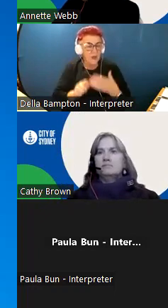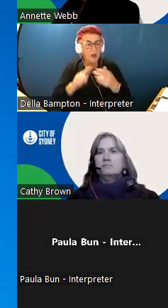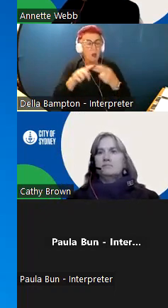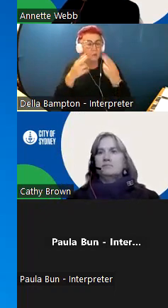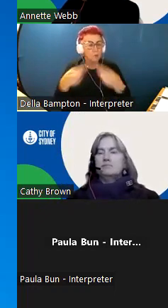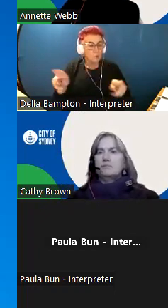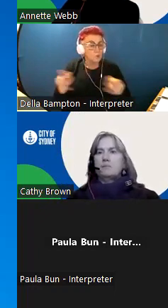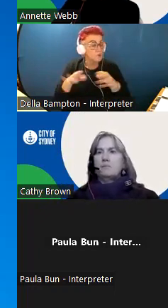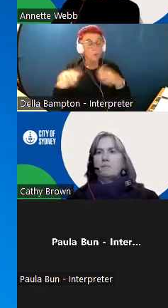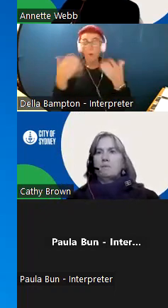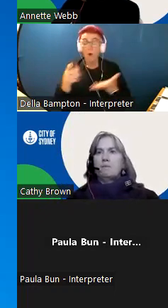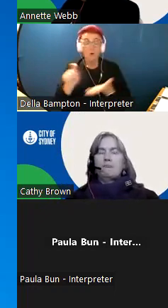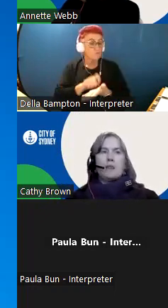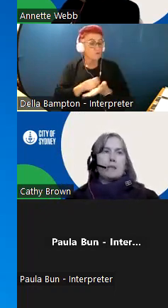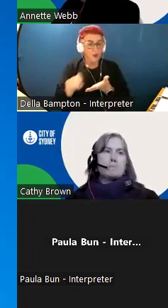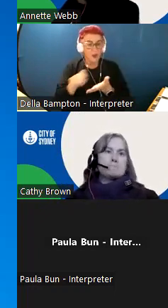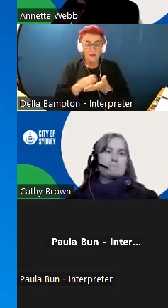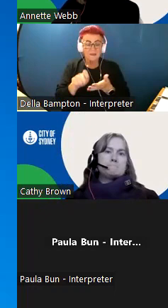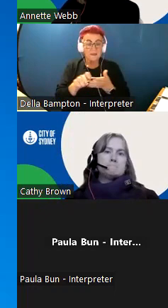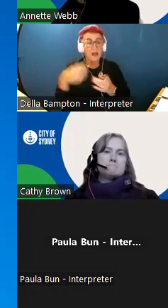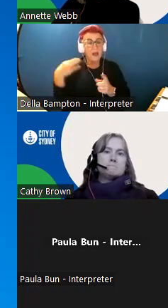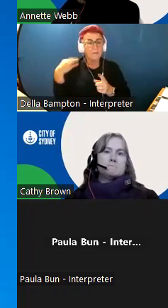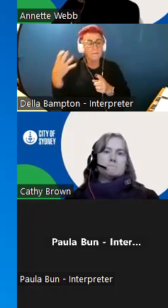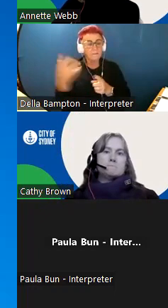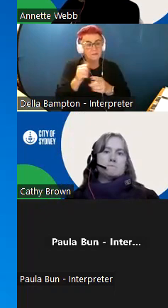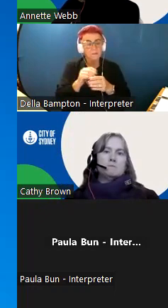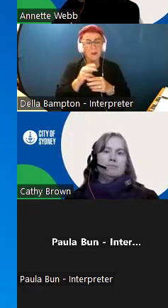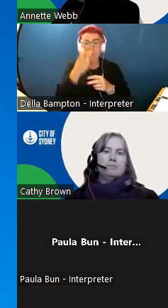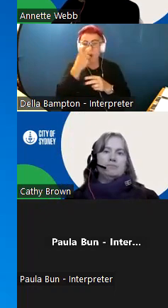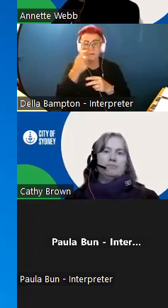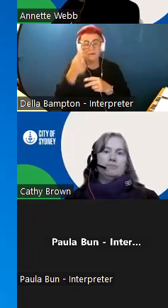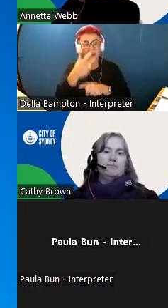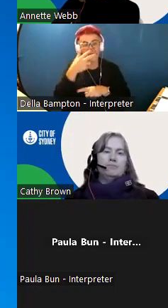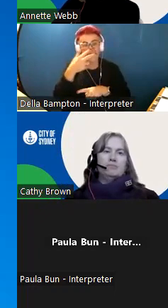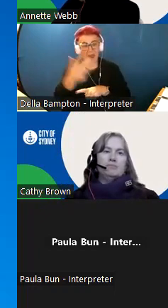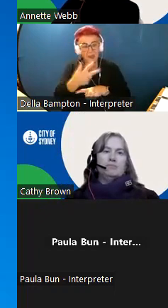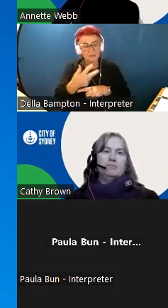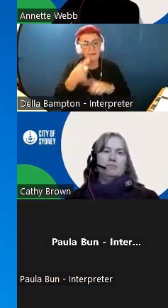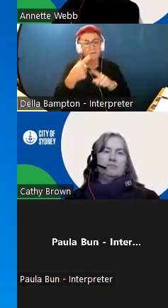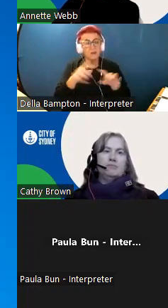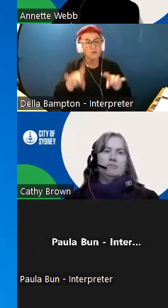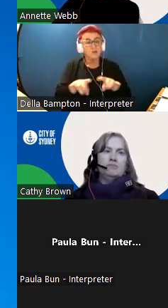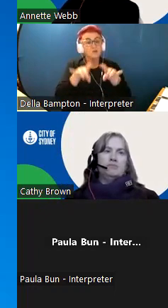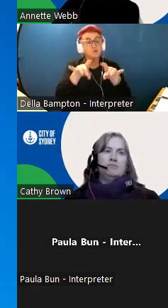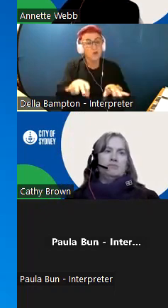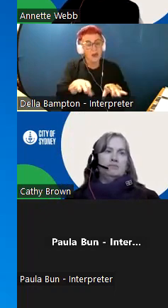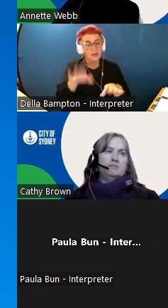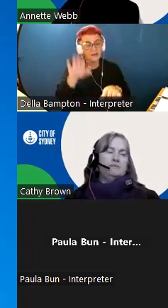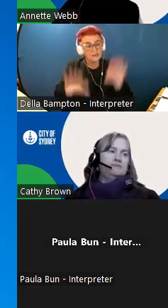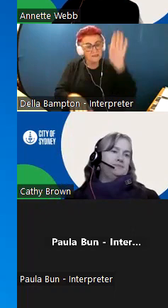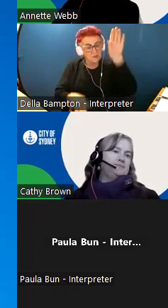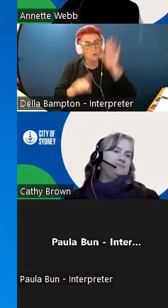industry, or writers. Applicants must be 18 years or older and either be Australian citizens or have permanent residency